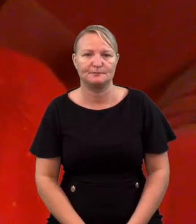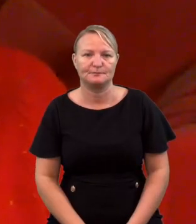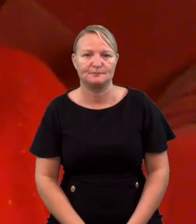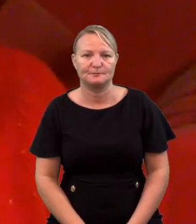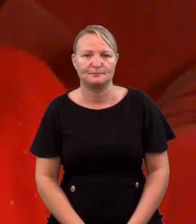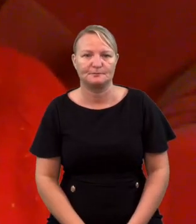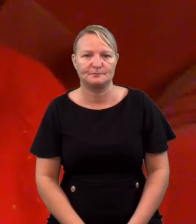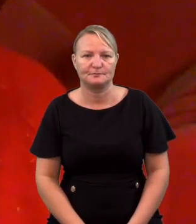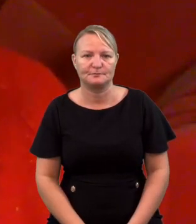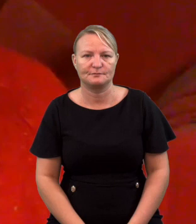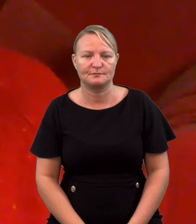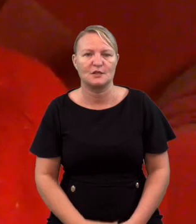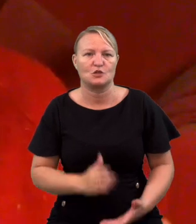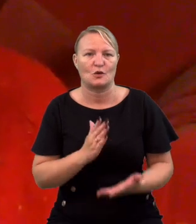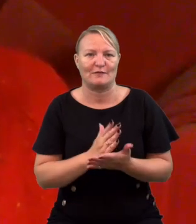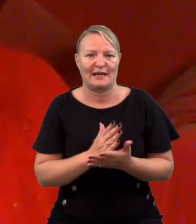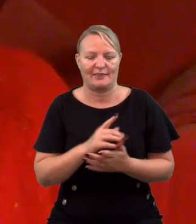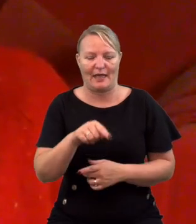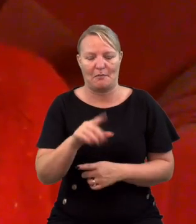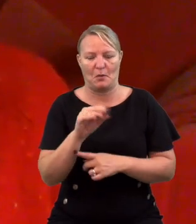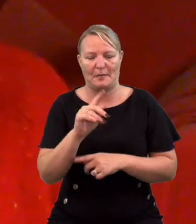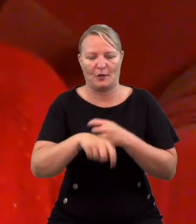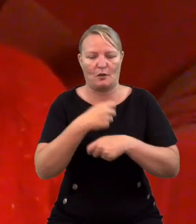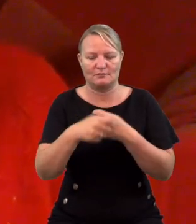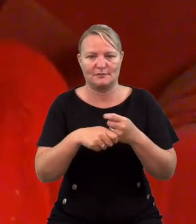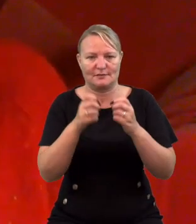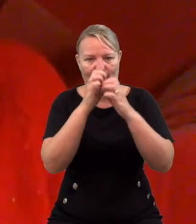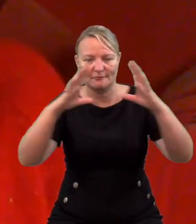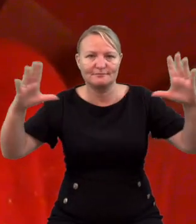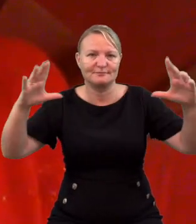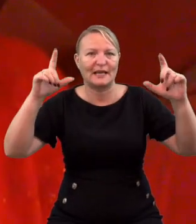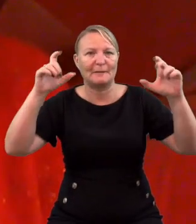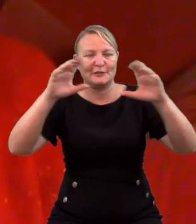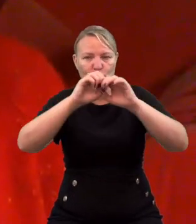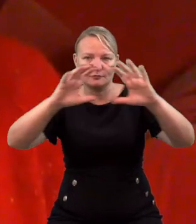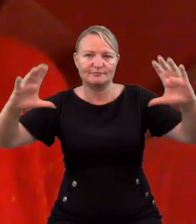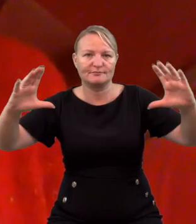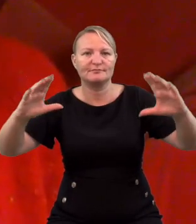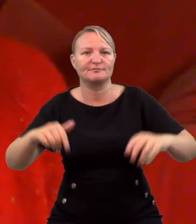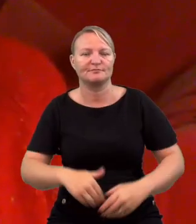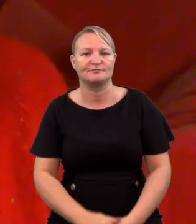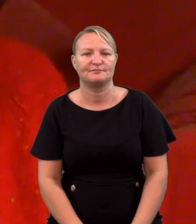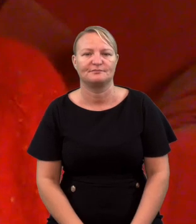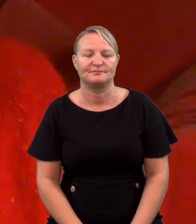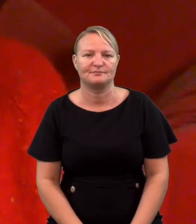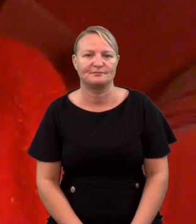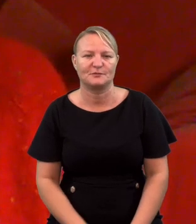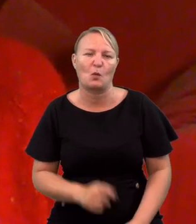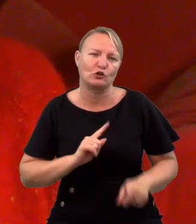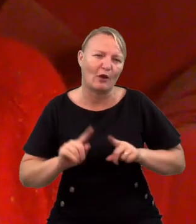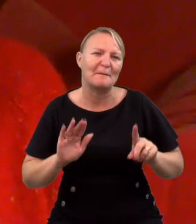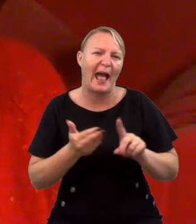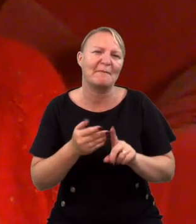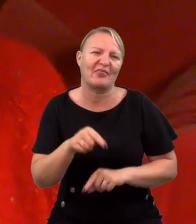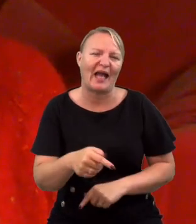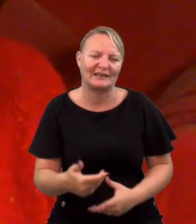the puppet itself is doing. So it's about them becoming part of the whole image rather than being the image, which is what an actor might usually